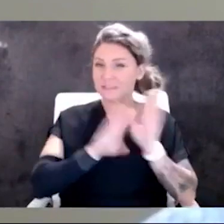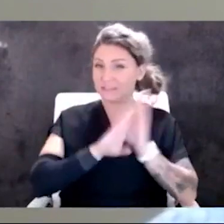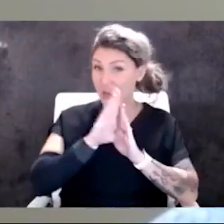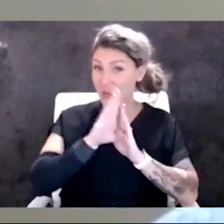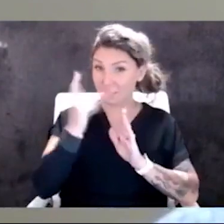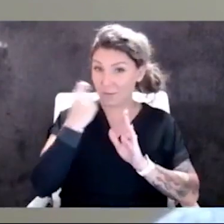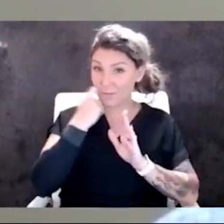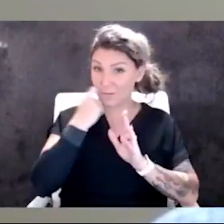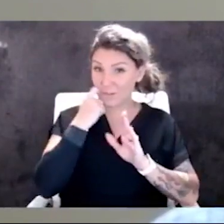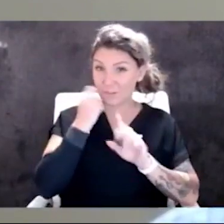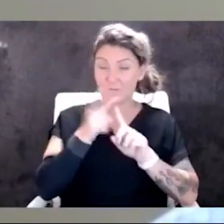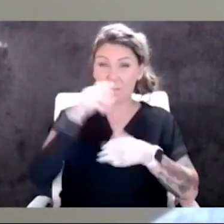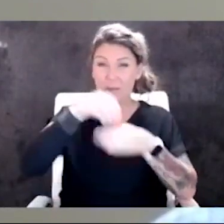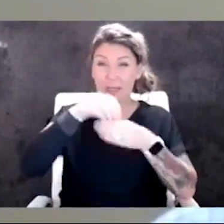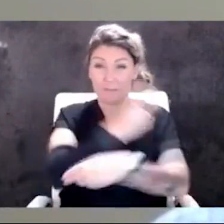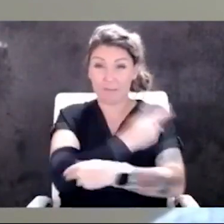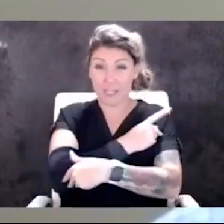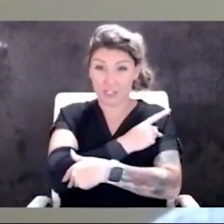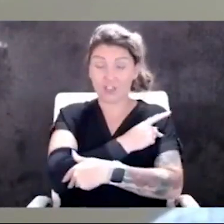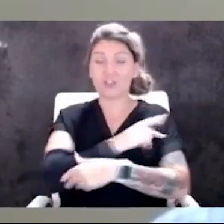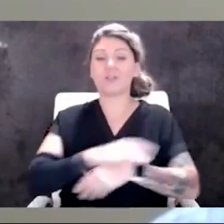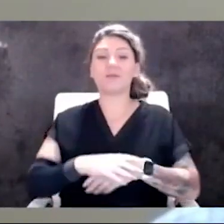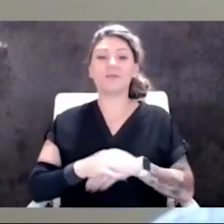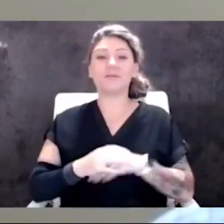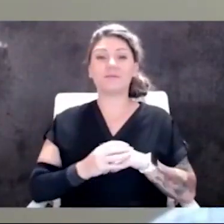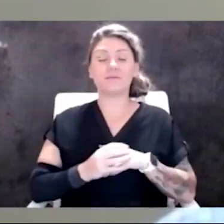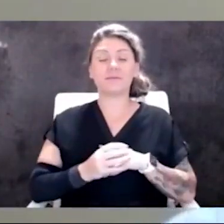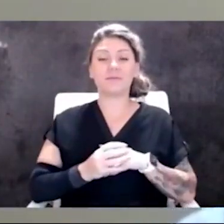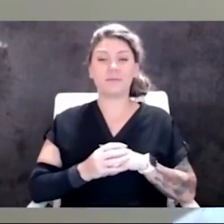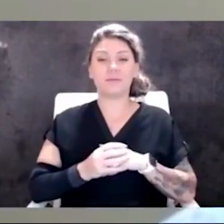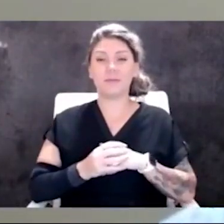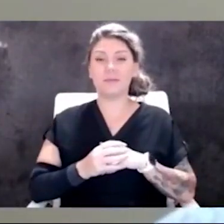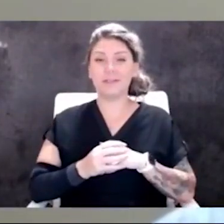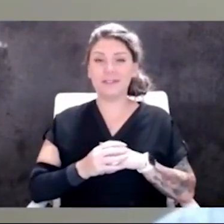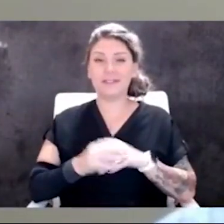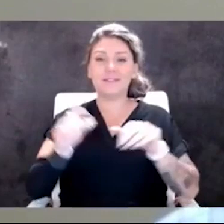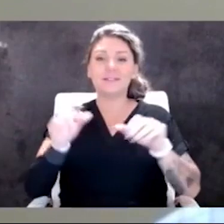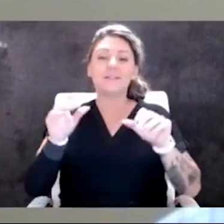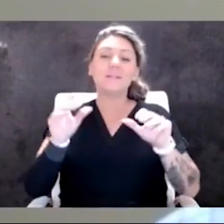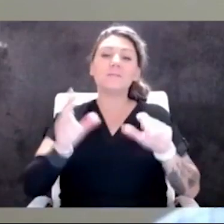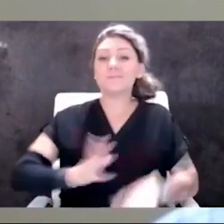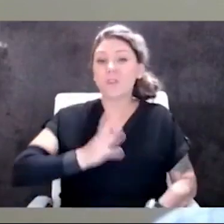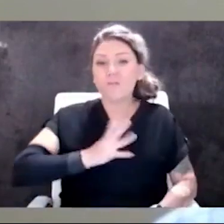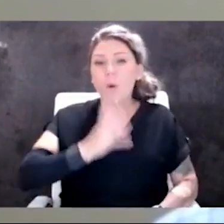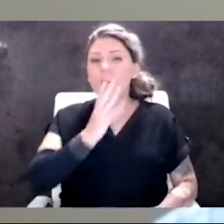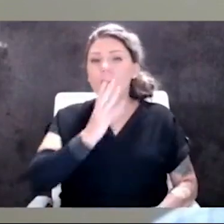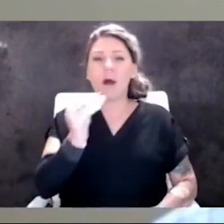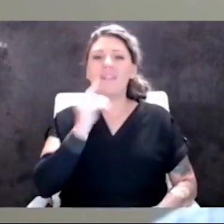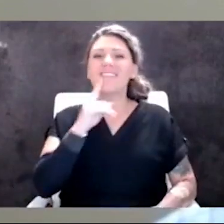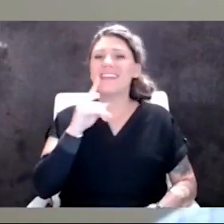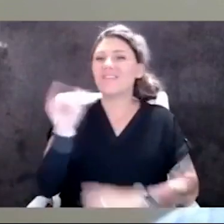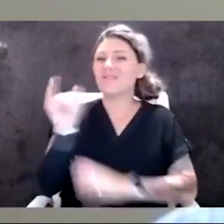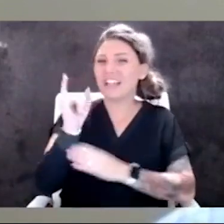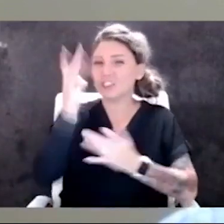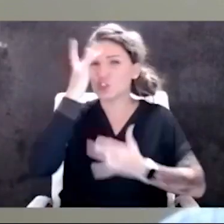from the inpatient side, is being able to do formal infectious disease consults, because I think that's been one of